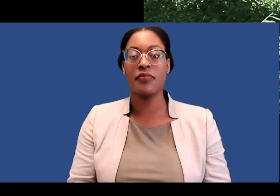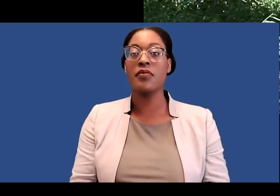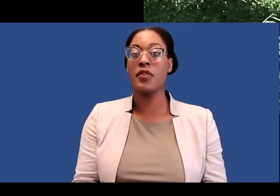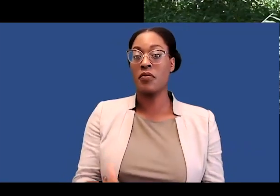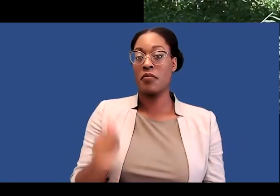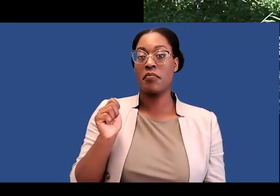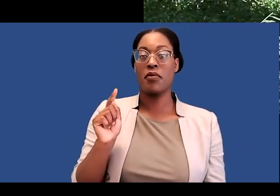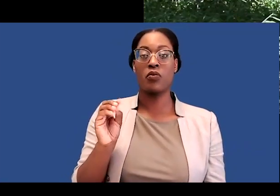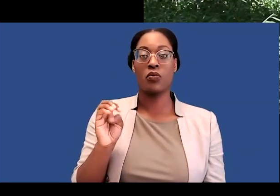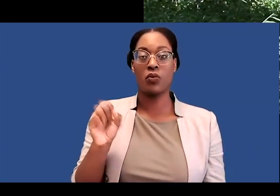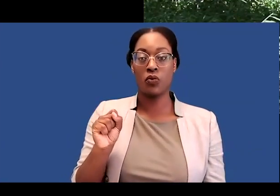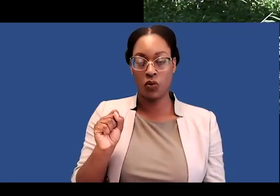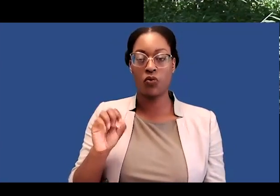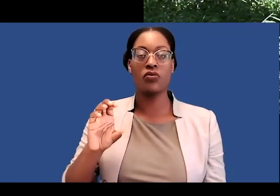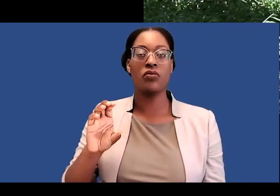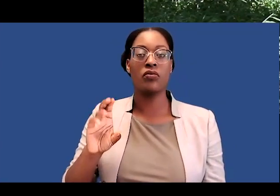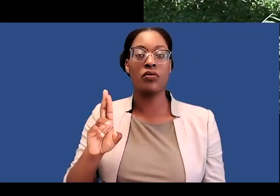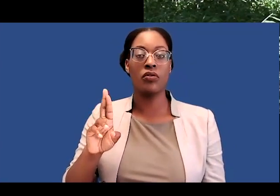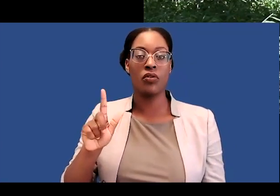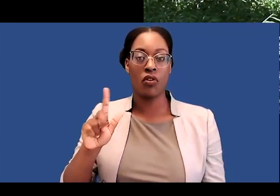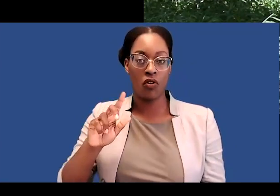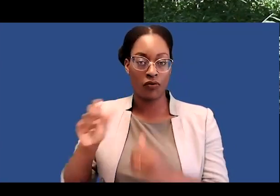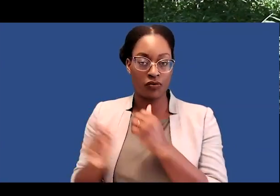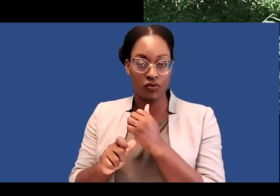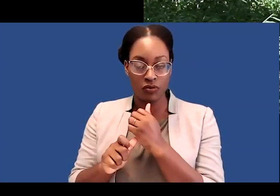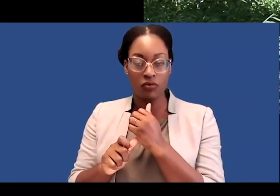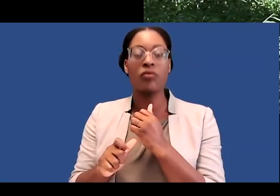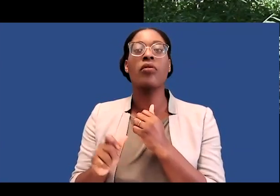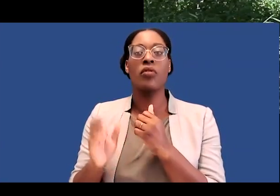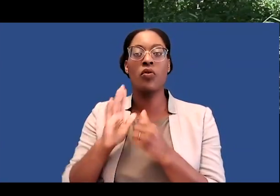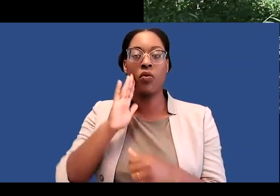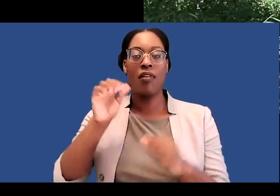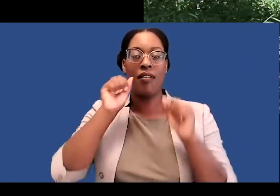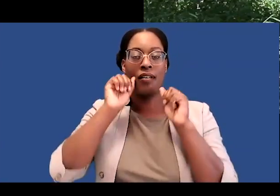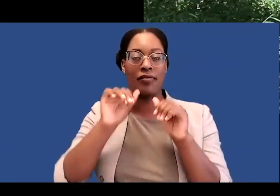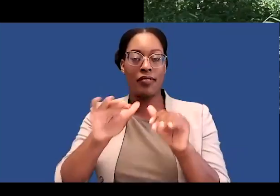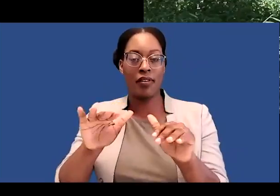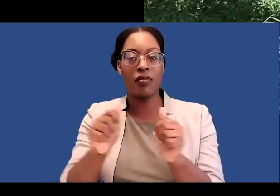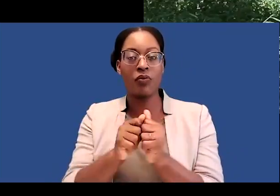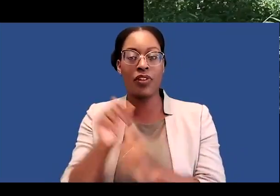Curl the back toe under, kick forward, exhale into forward fold.